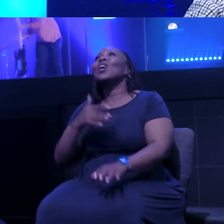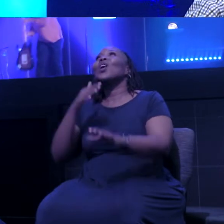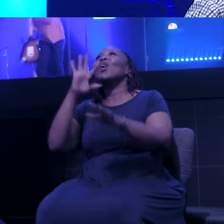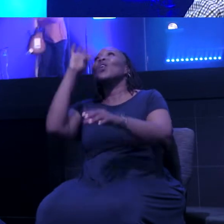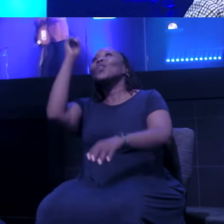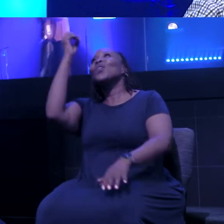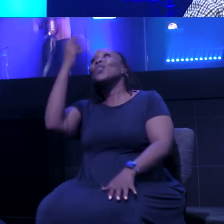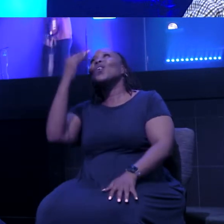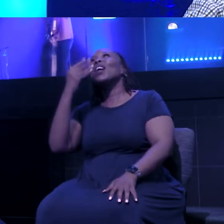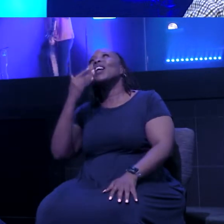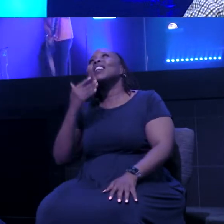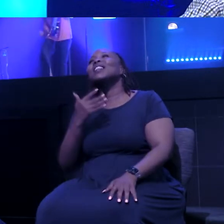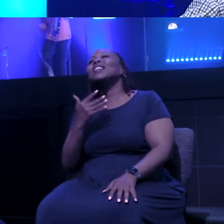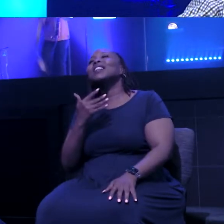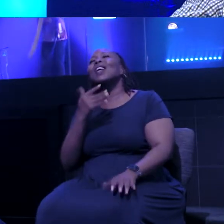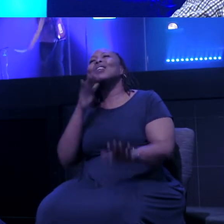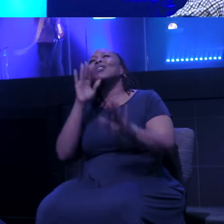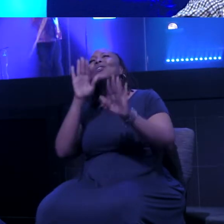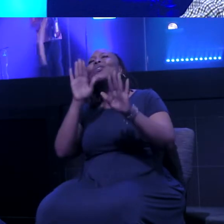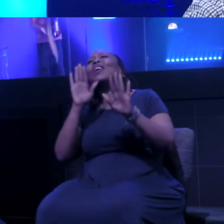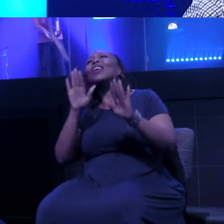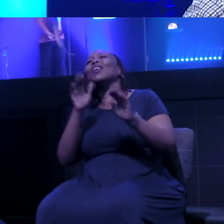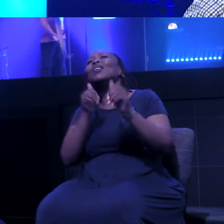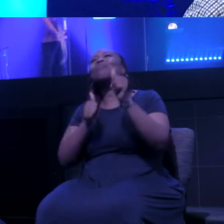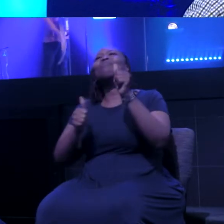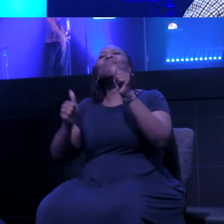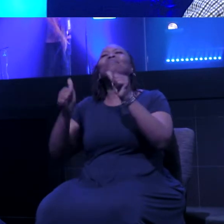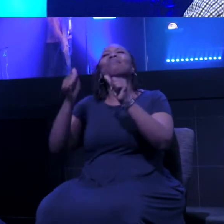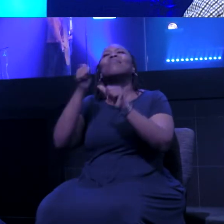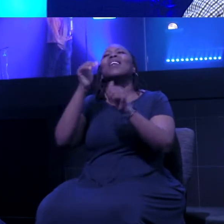Grace that is way greater than all